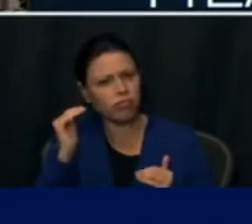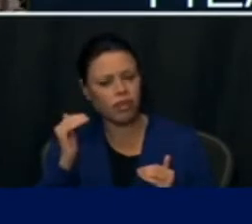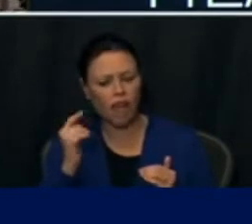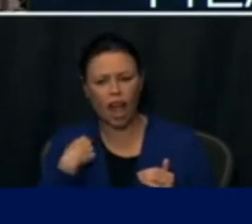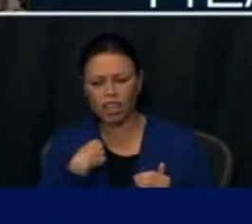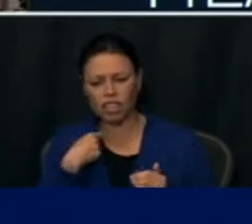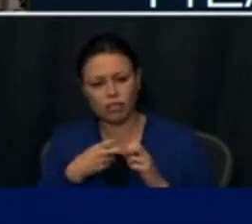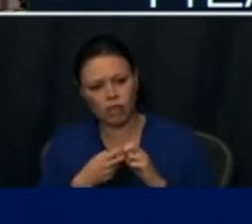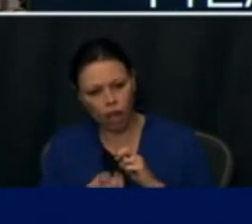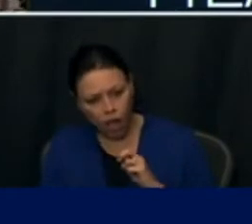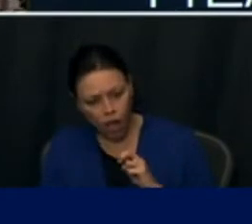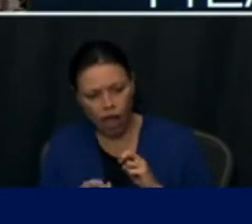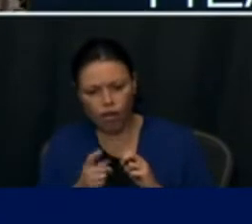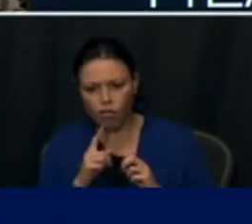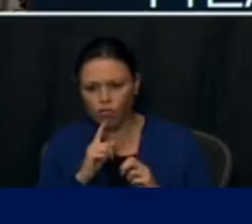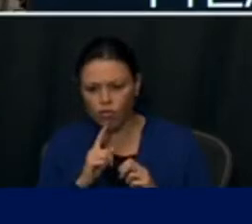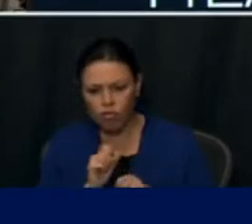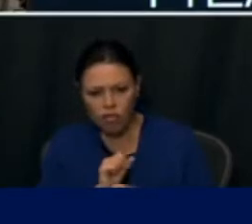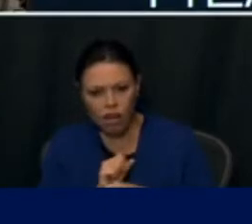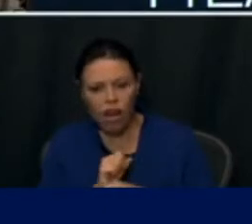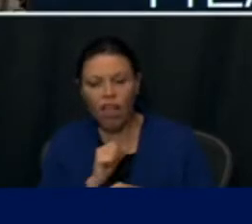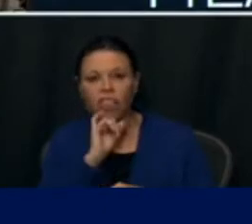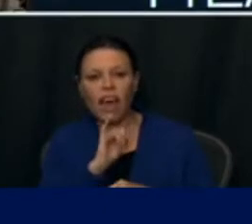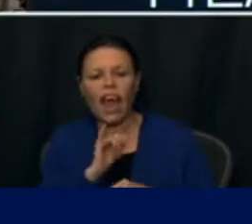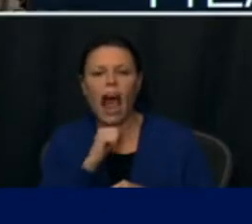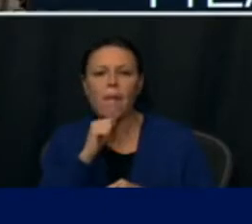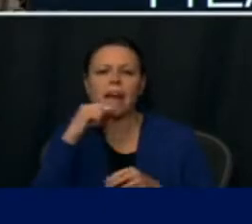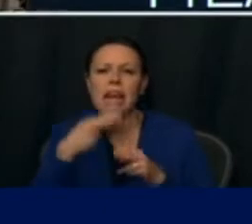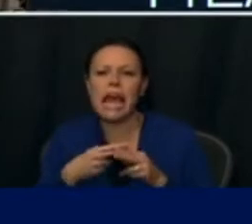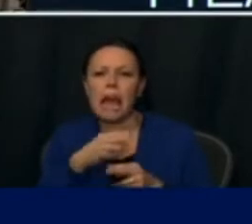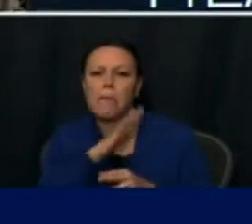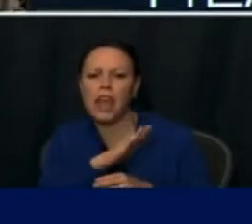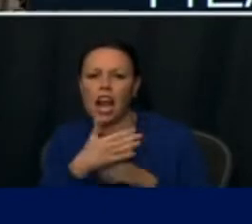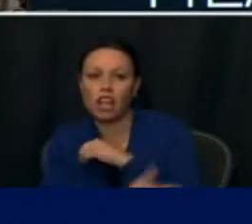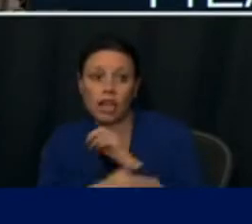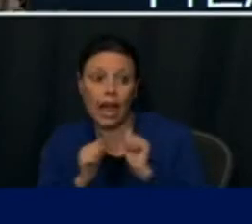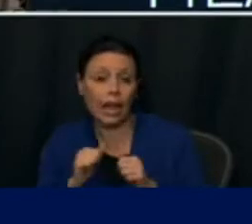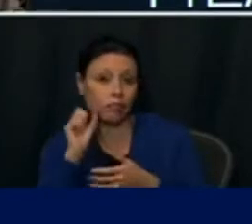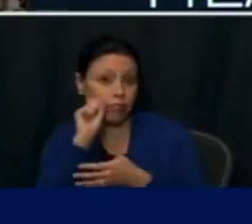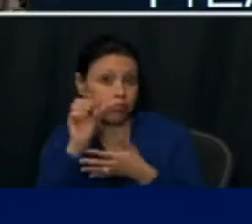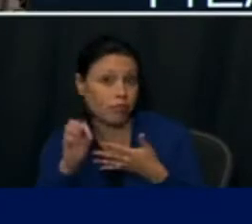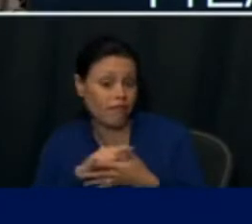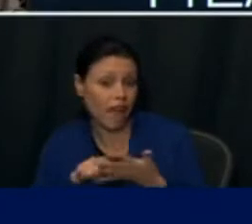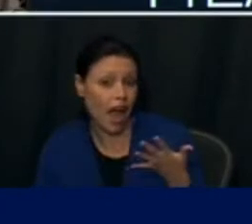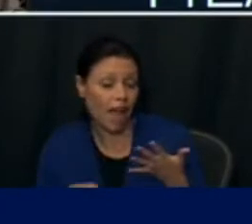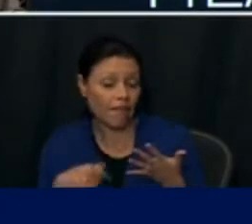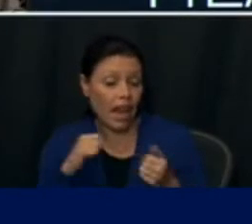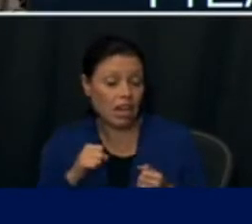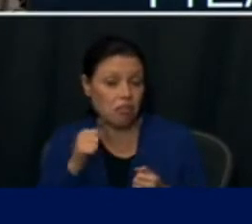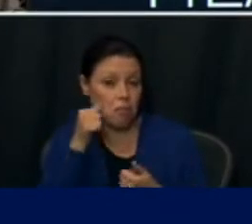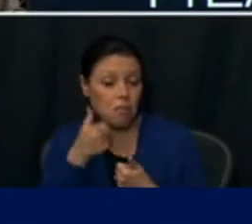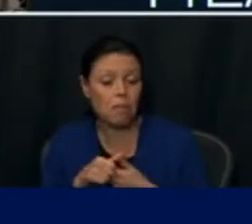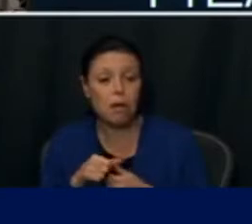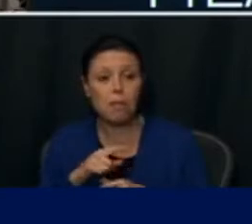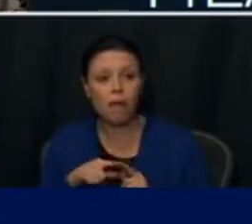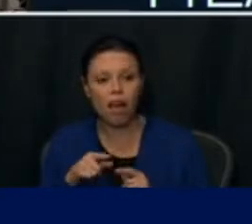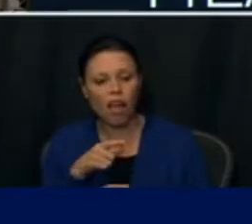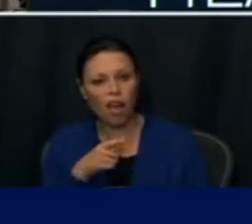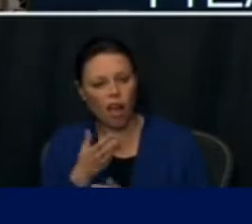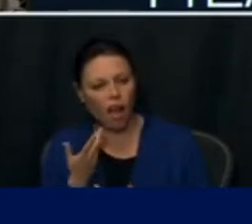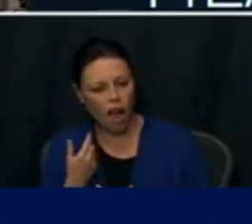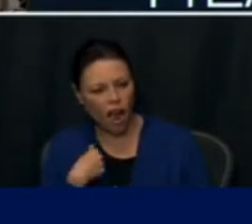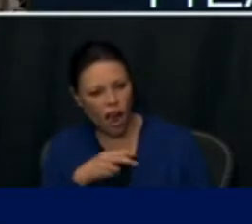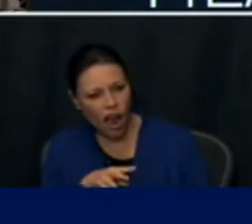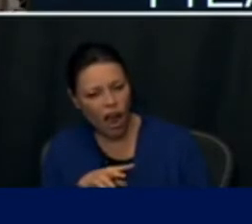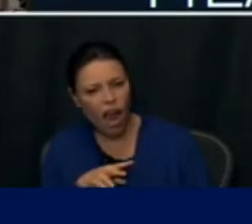difference between going to I won't name Nations but I could name five of them right off the top of my head that uh it